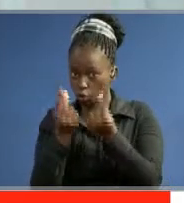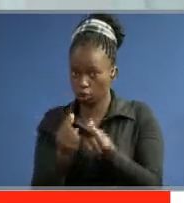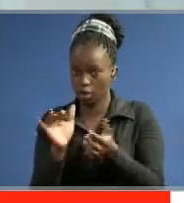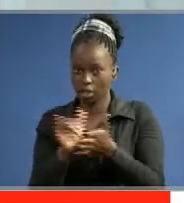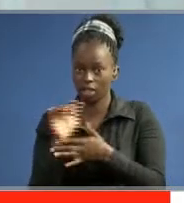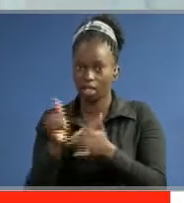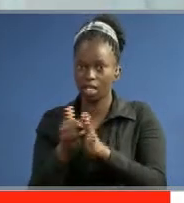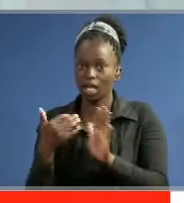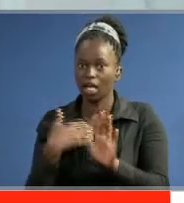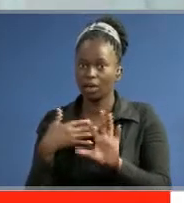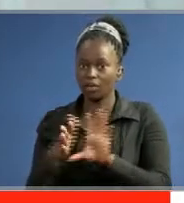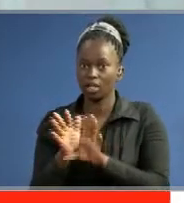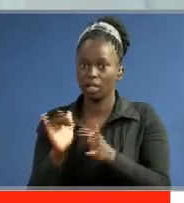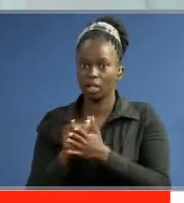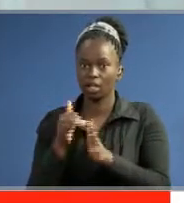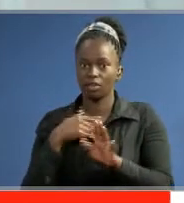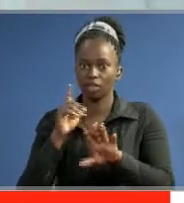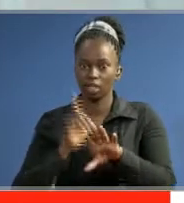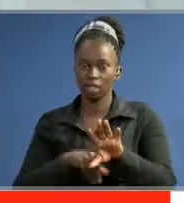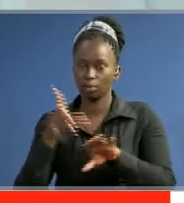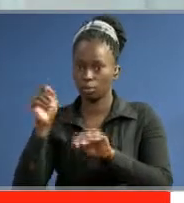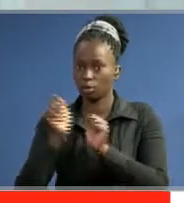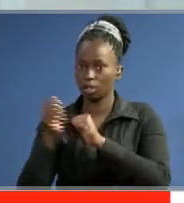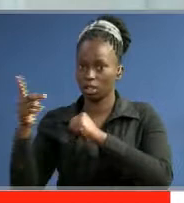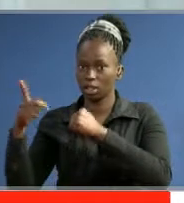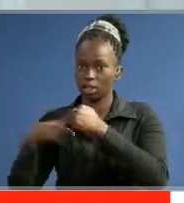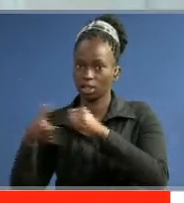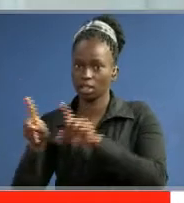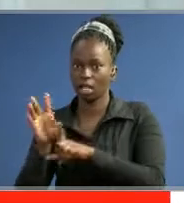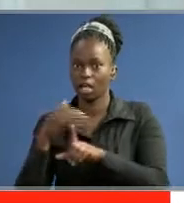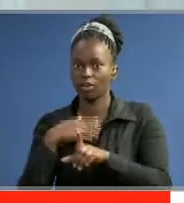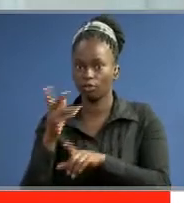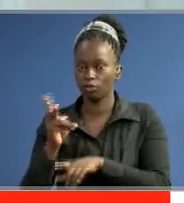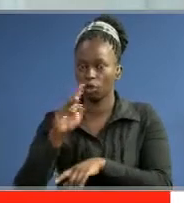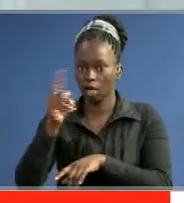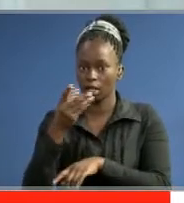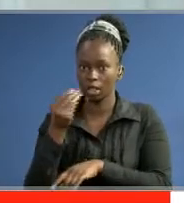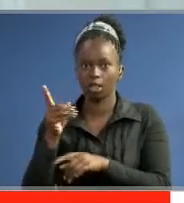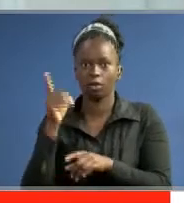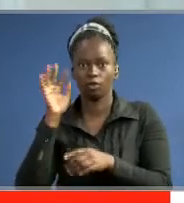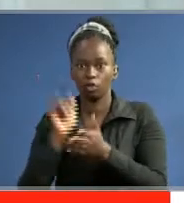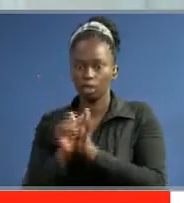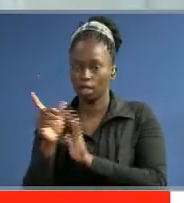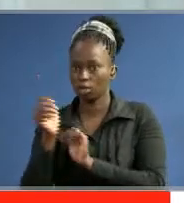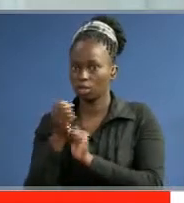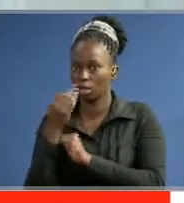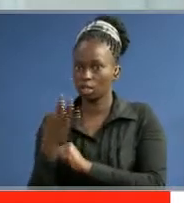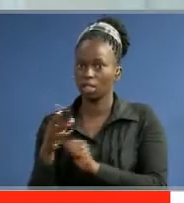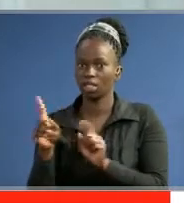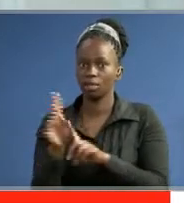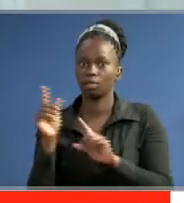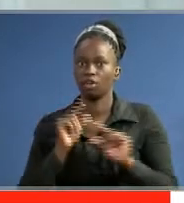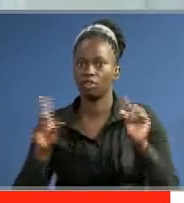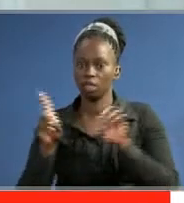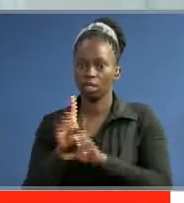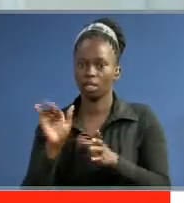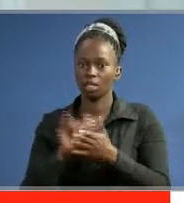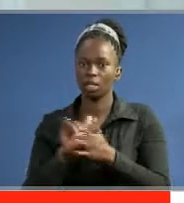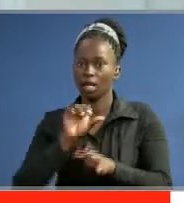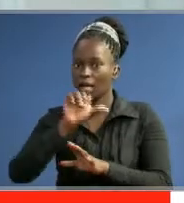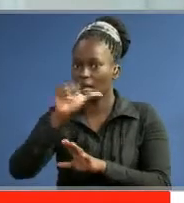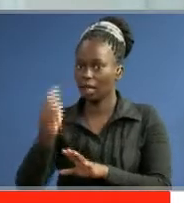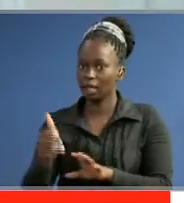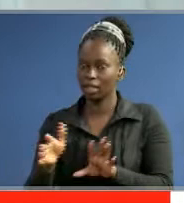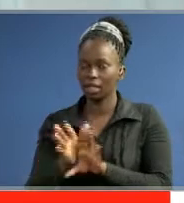slowest pace in years. Now, in 2016, and crossed the 400 shillings mark for the first time. The crave for meat, especially by urban